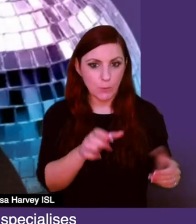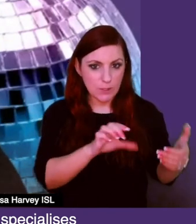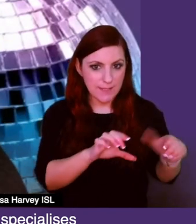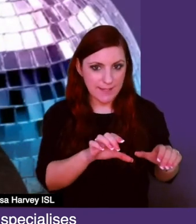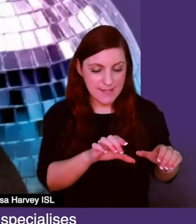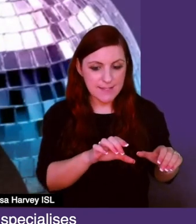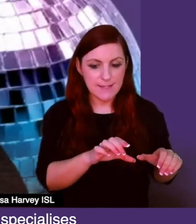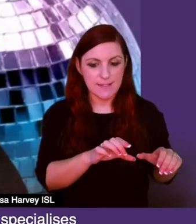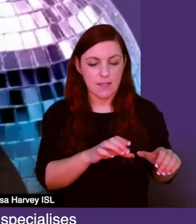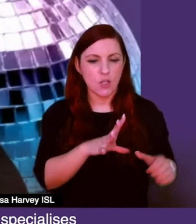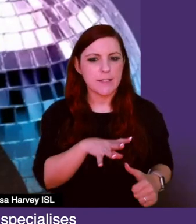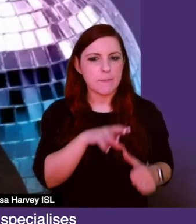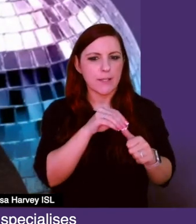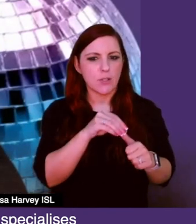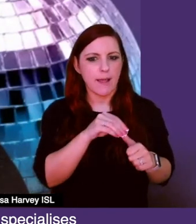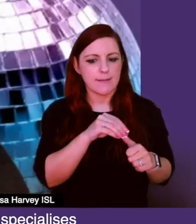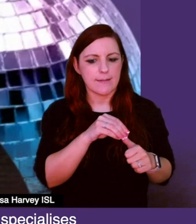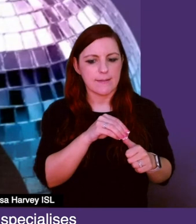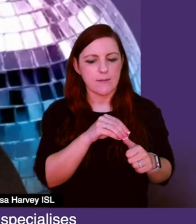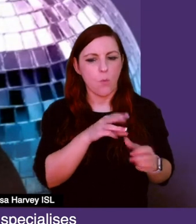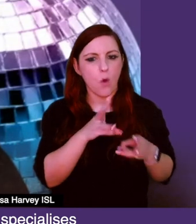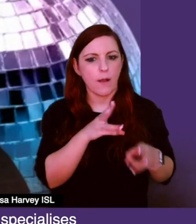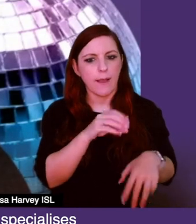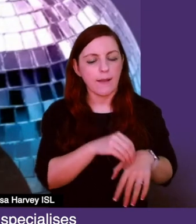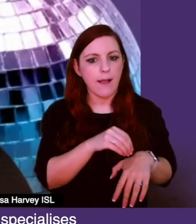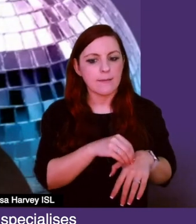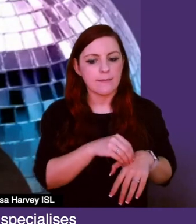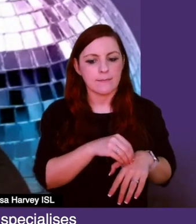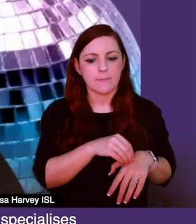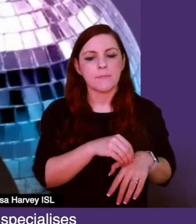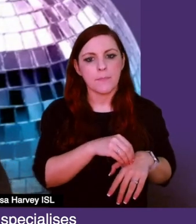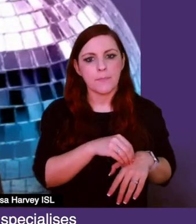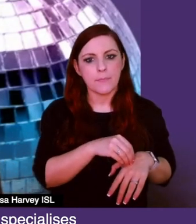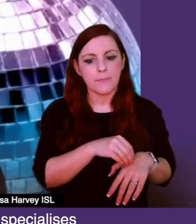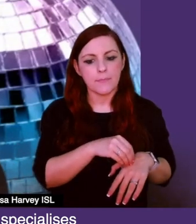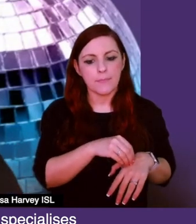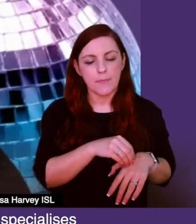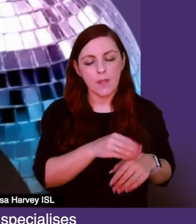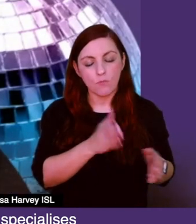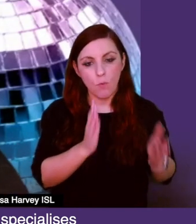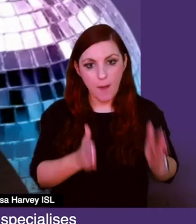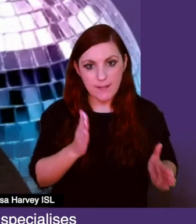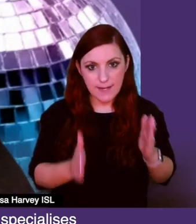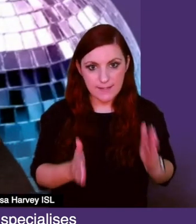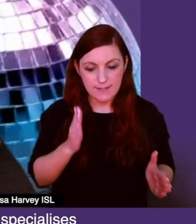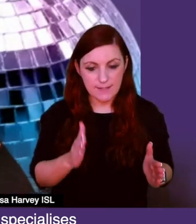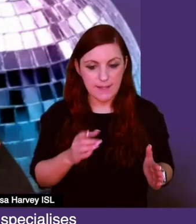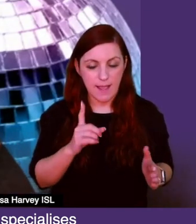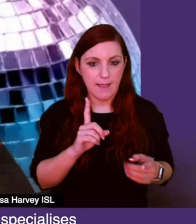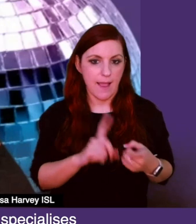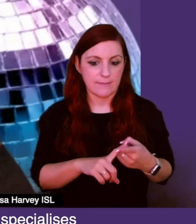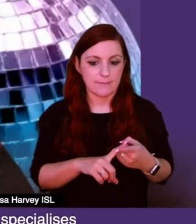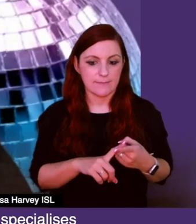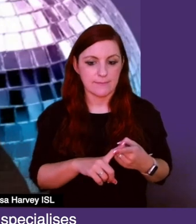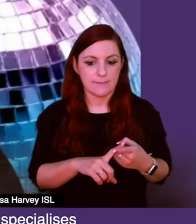computer scientist who specializes in, our research specializes in robotics and ways